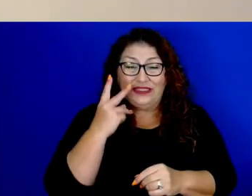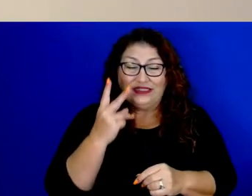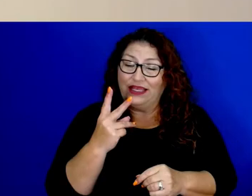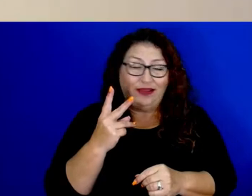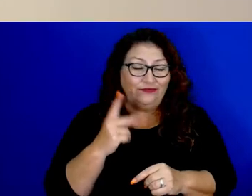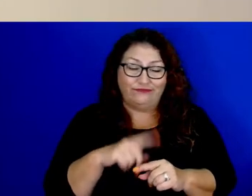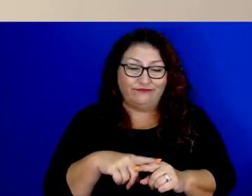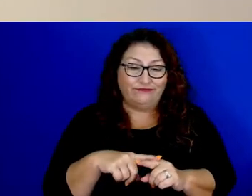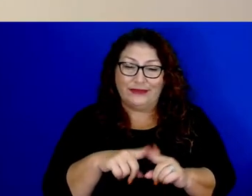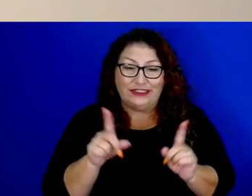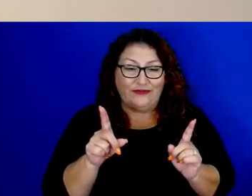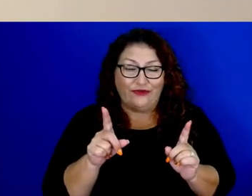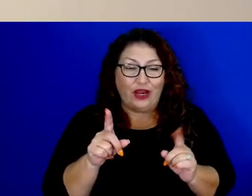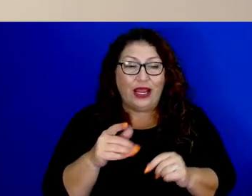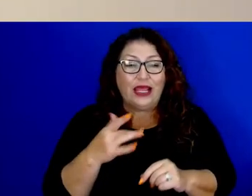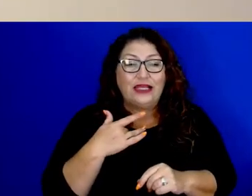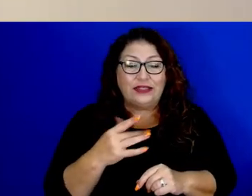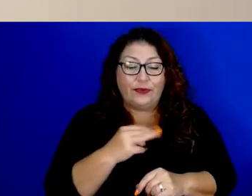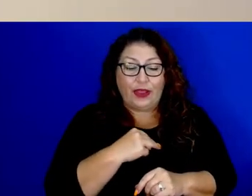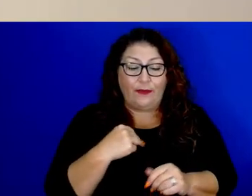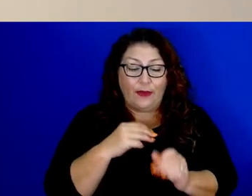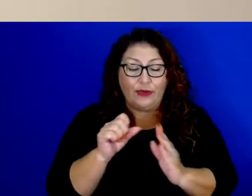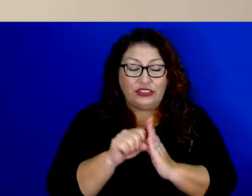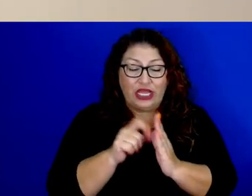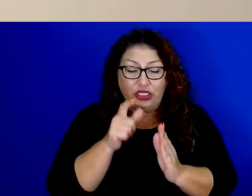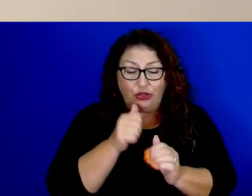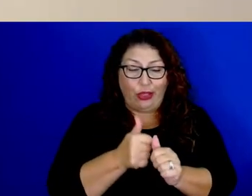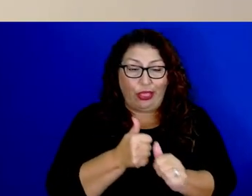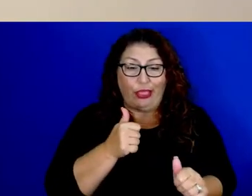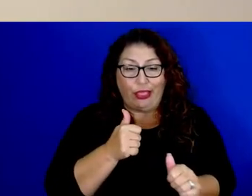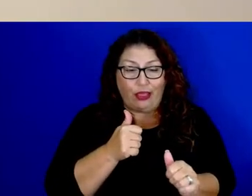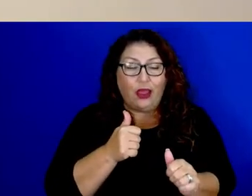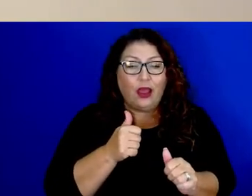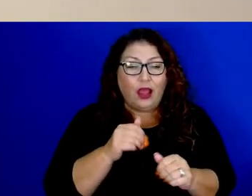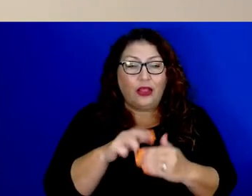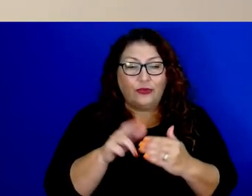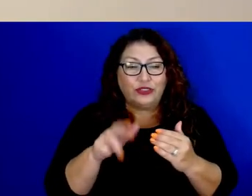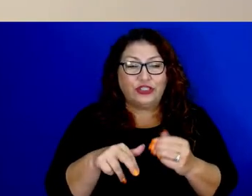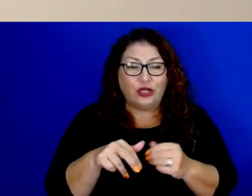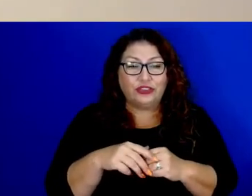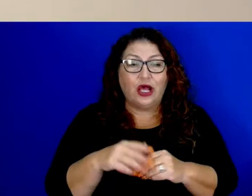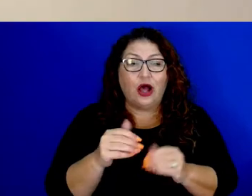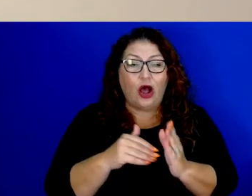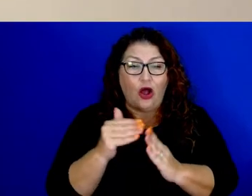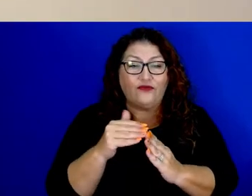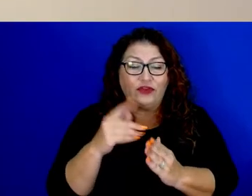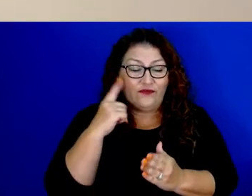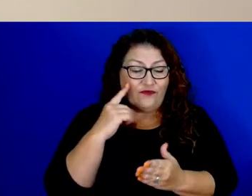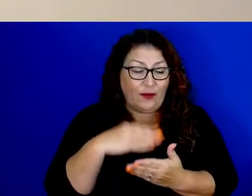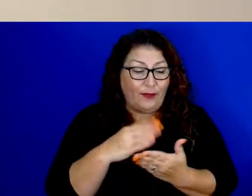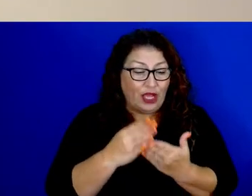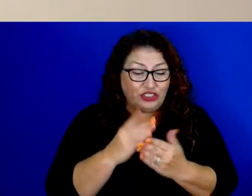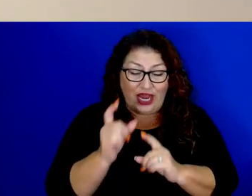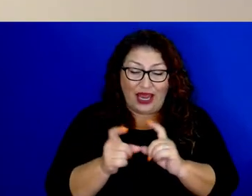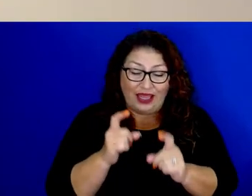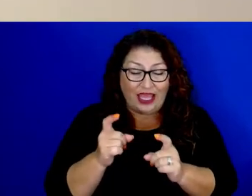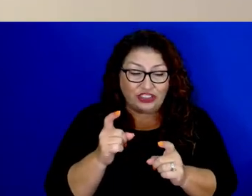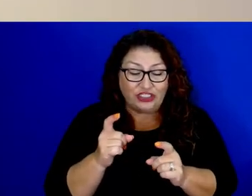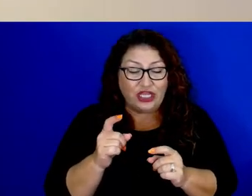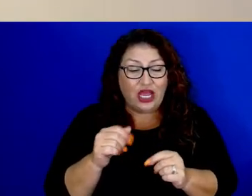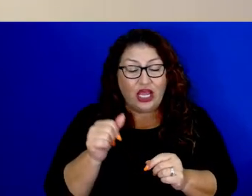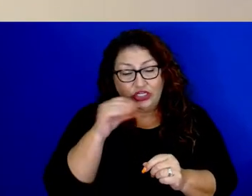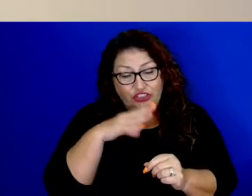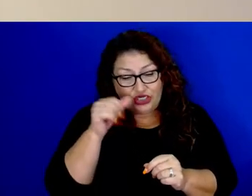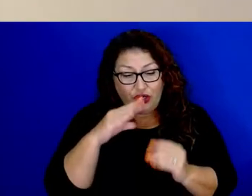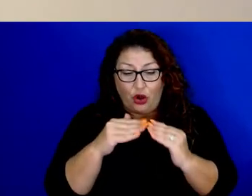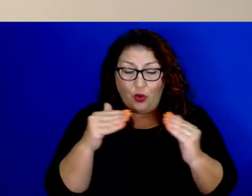lagging behind in the measured outcomes are also the ones lagging behind in budget allocations to gender equality. This is one area where I would like to